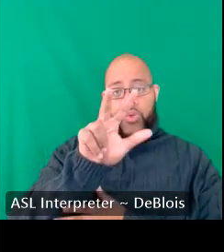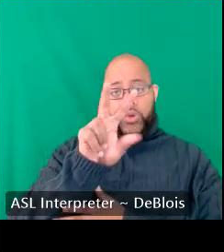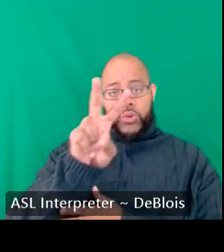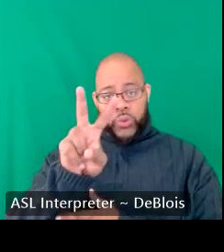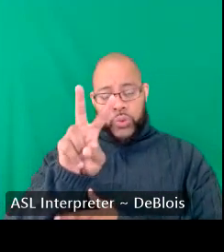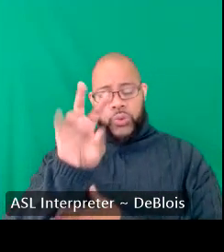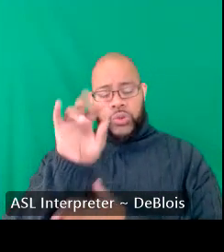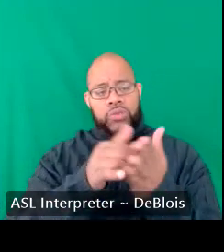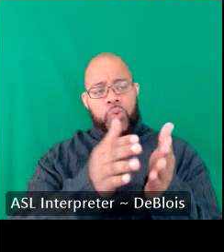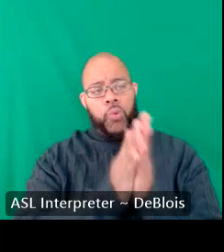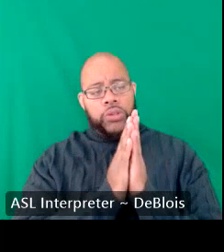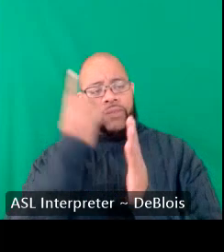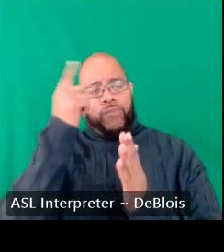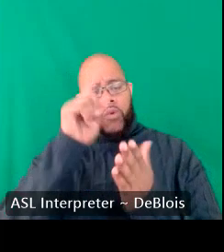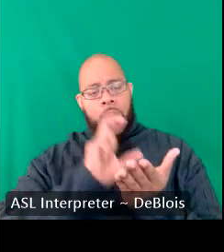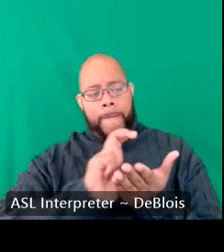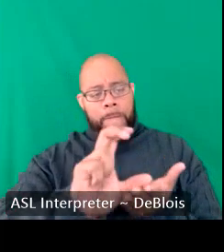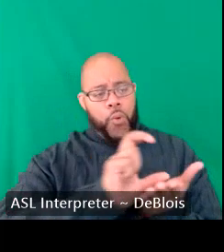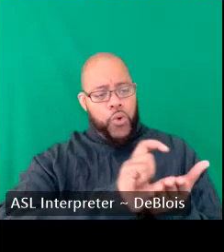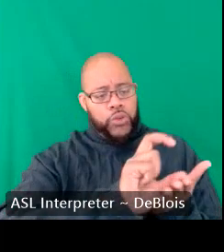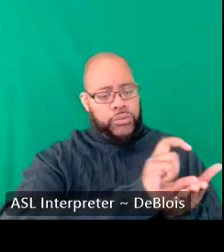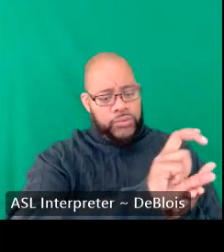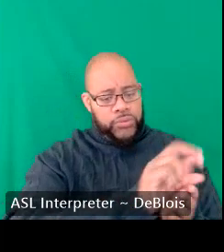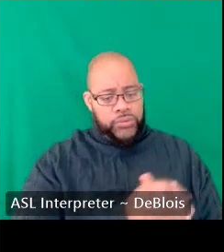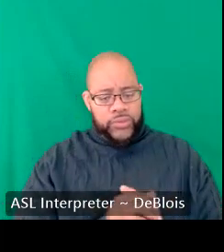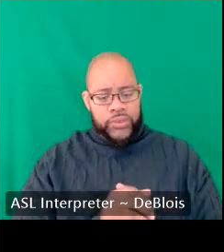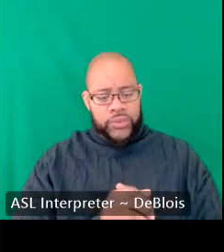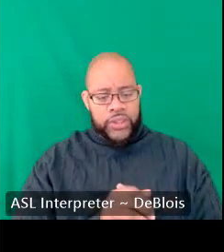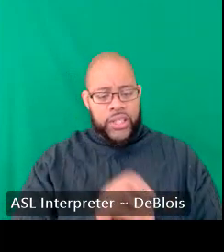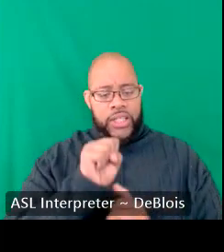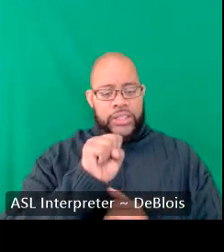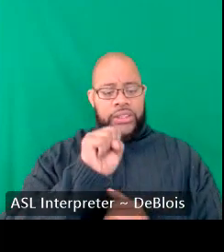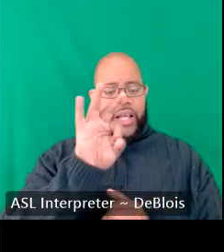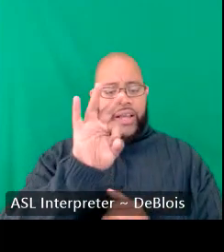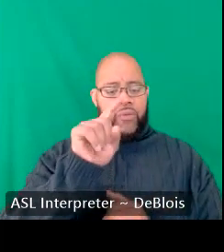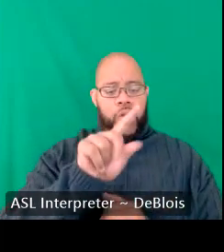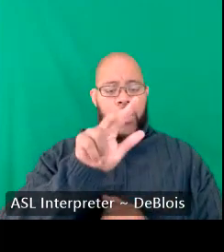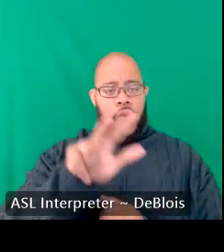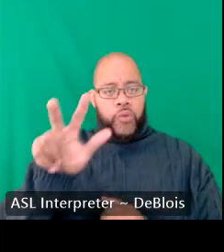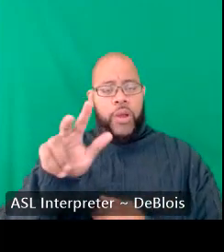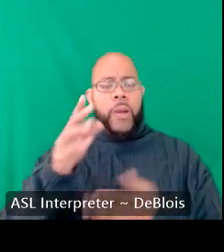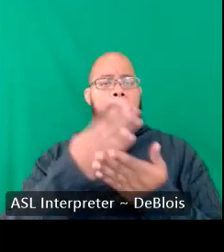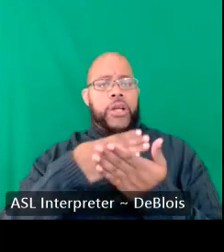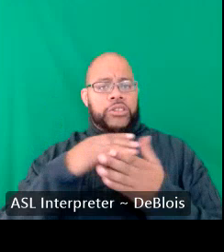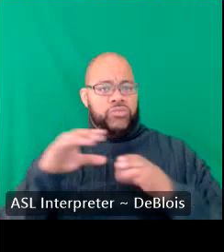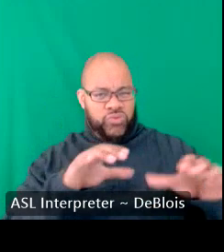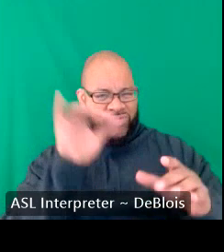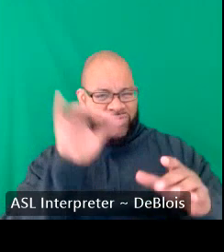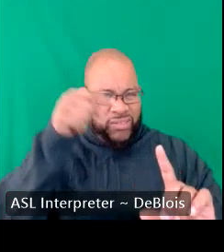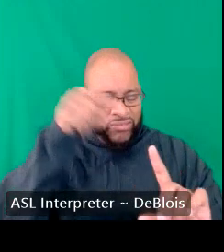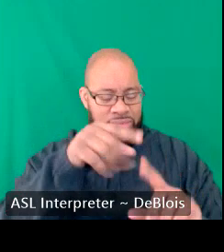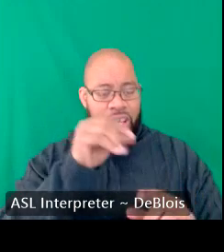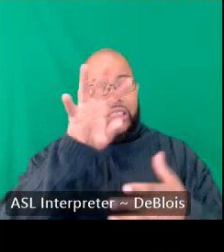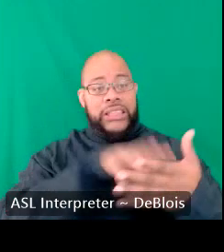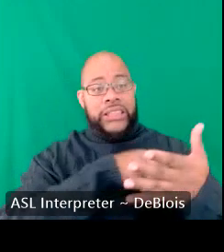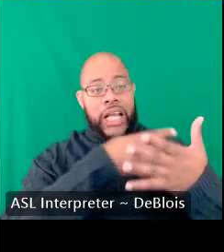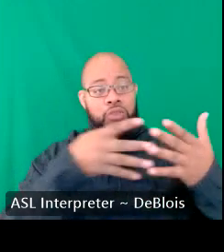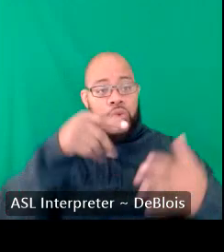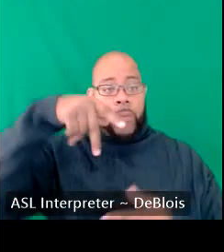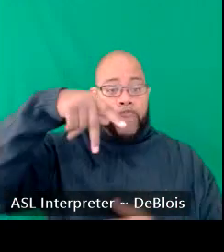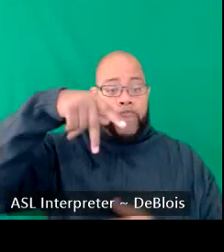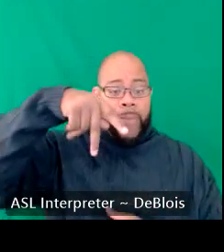for apportionment, the SF-133, which is the report on budget execution, as well as Schedule P and the